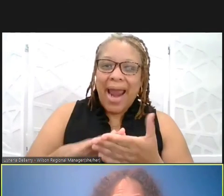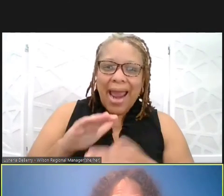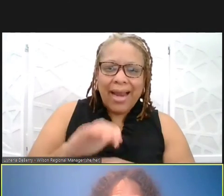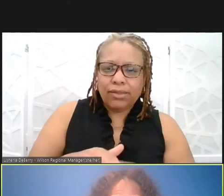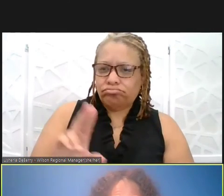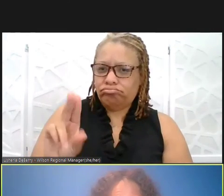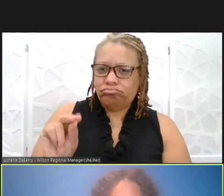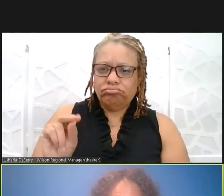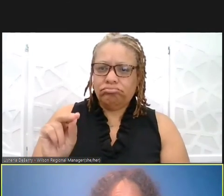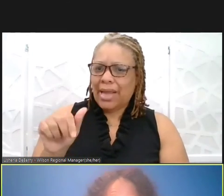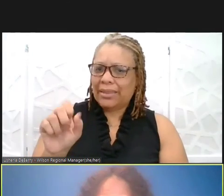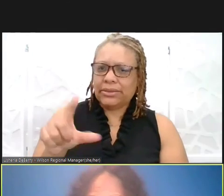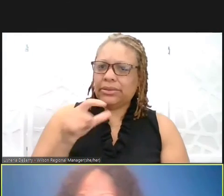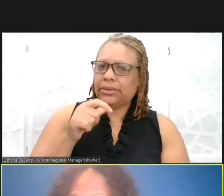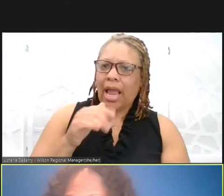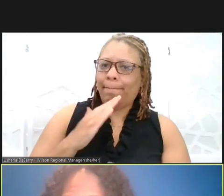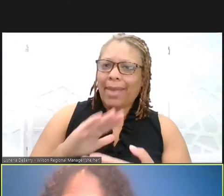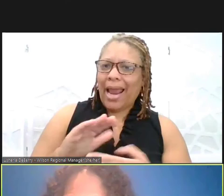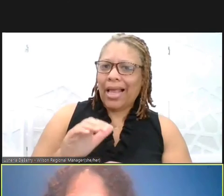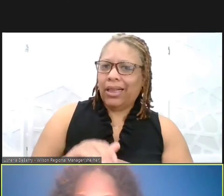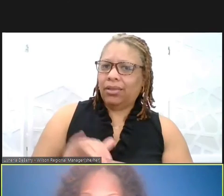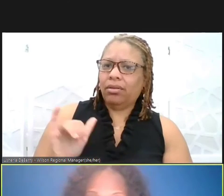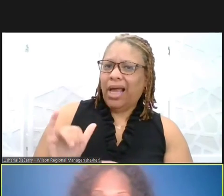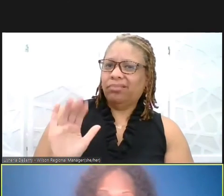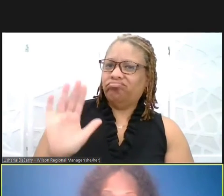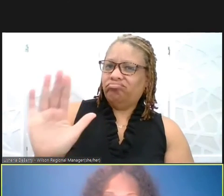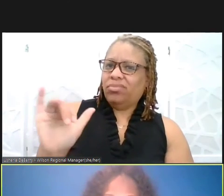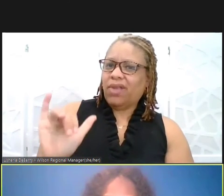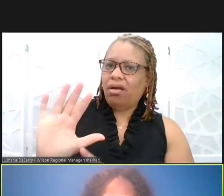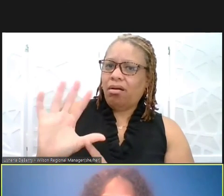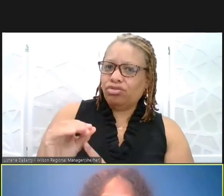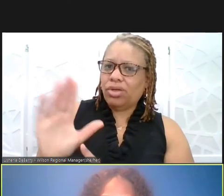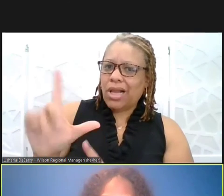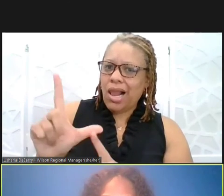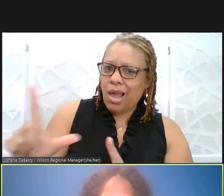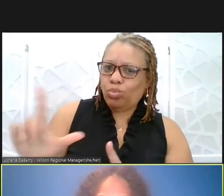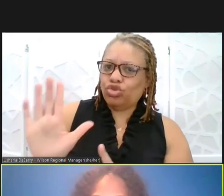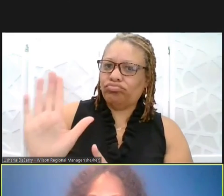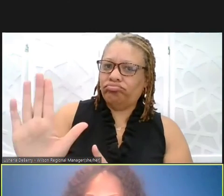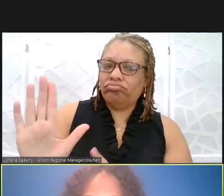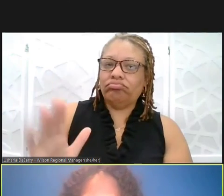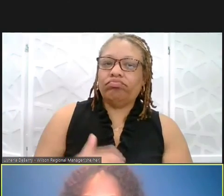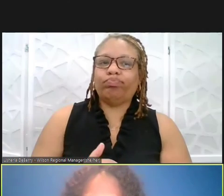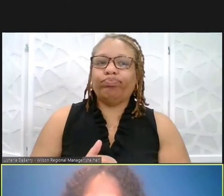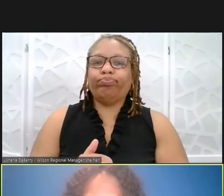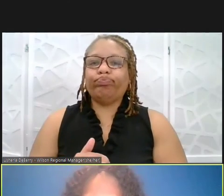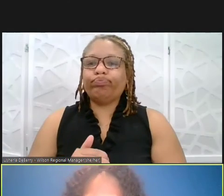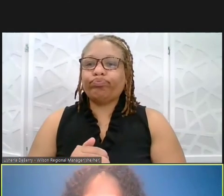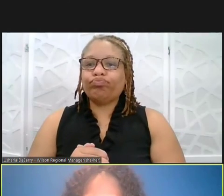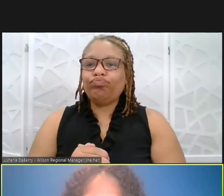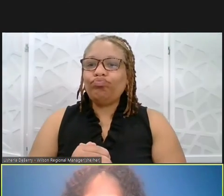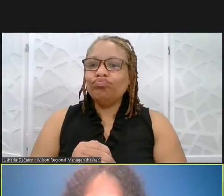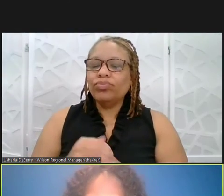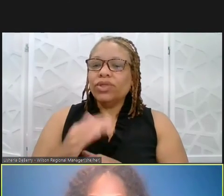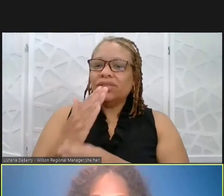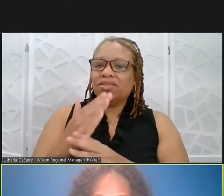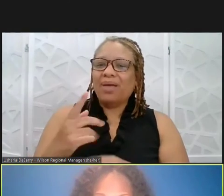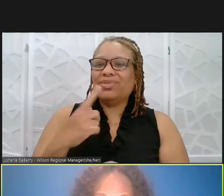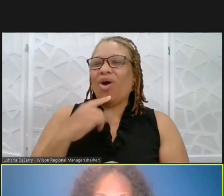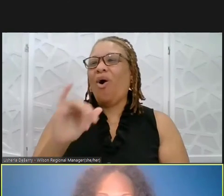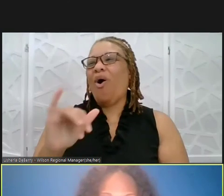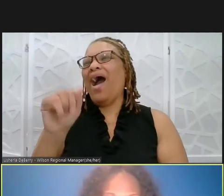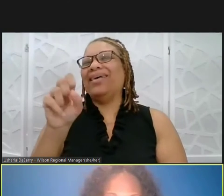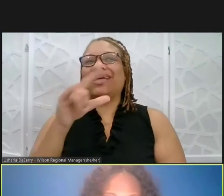follow the English word order. And so that is their culture. That is something that they